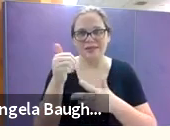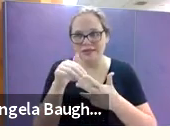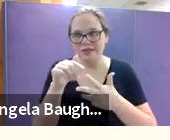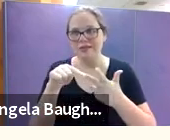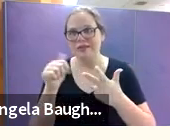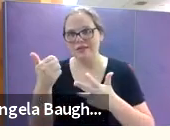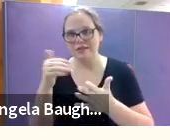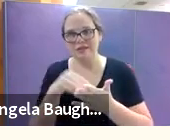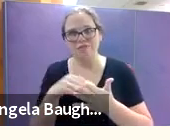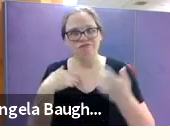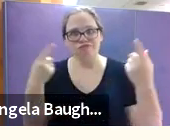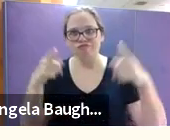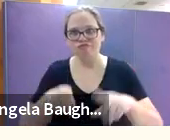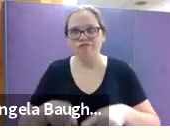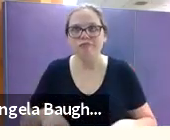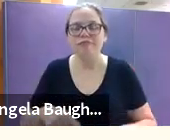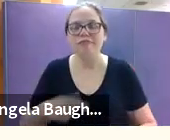I agree, Jason.